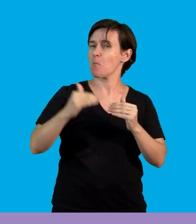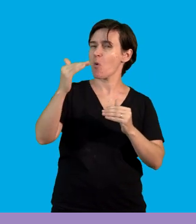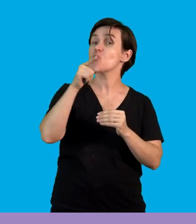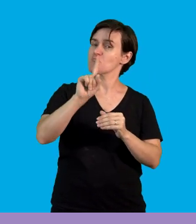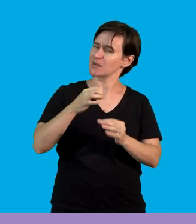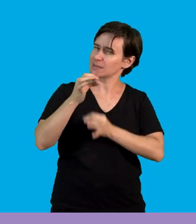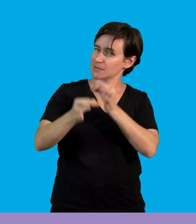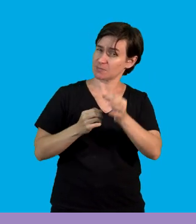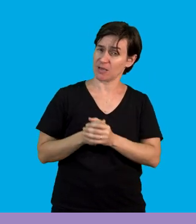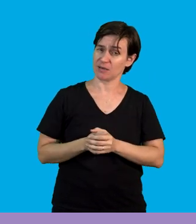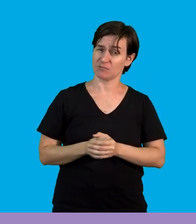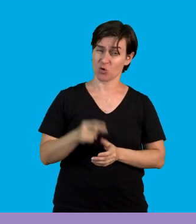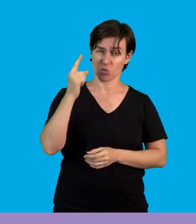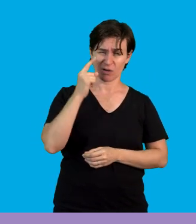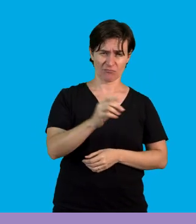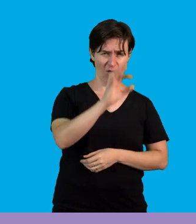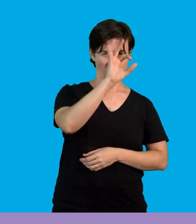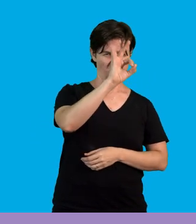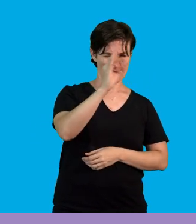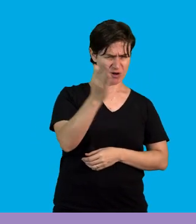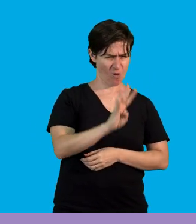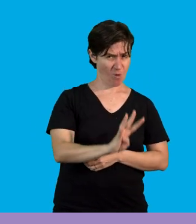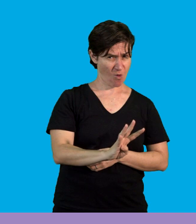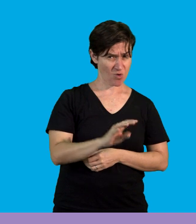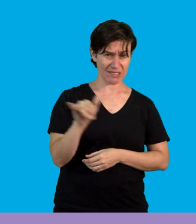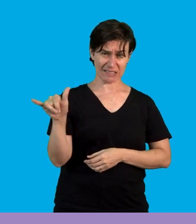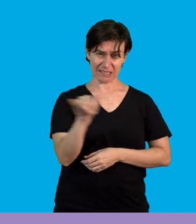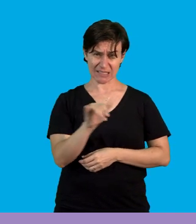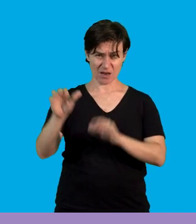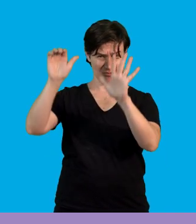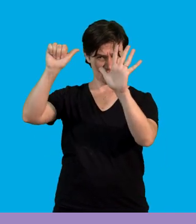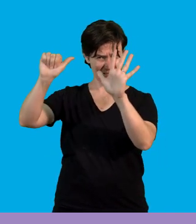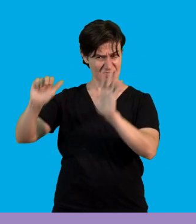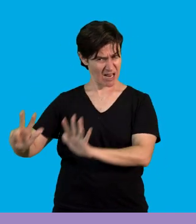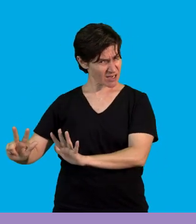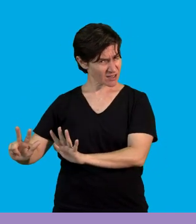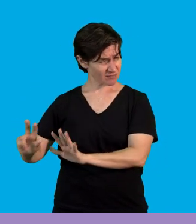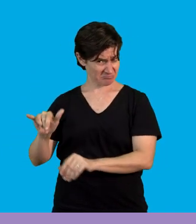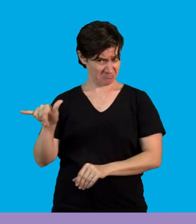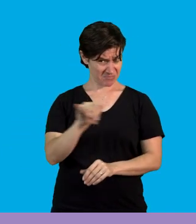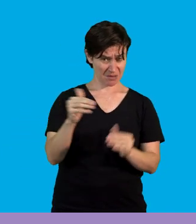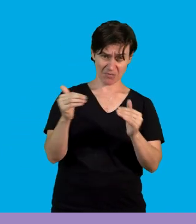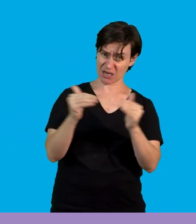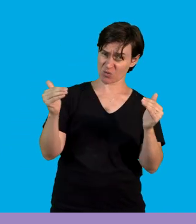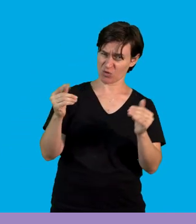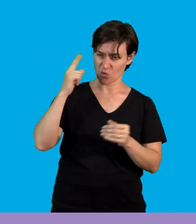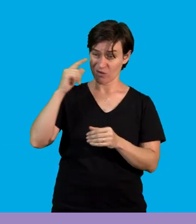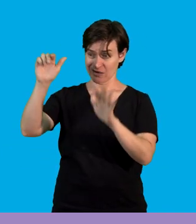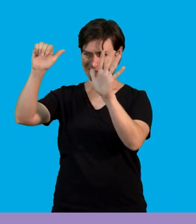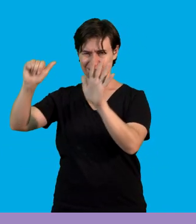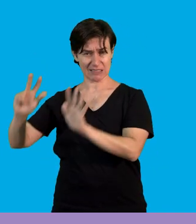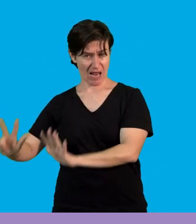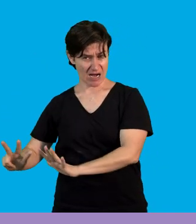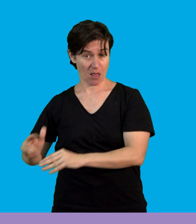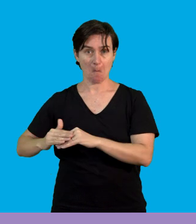What do you think? Do you think 3/4 is the same as 6/8? Do you think 6/8 is bigger